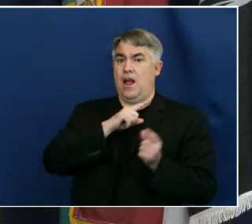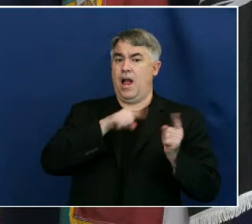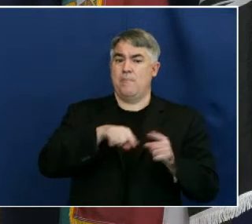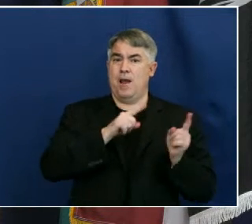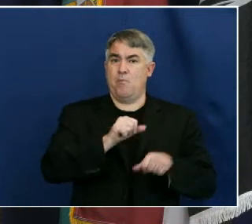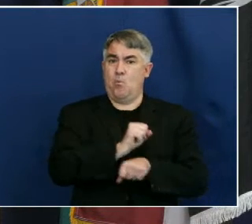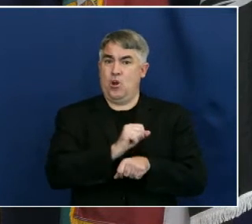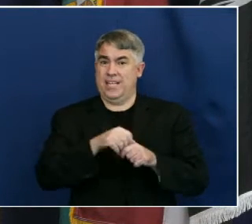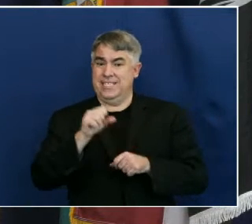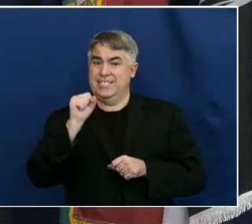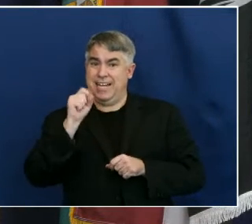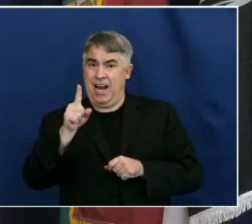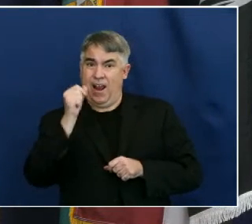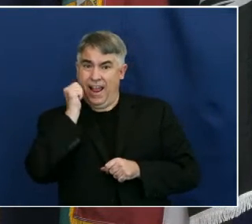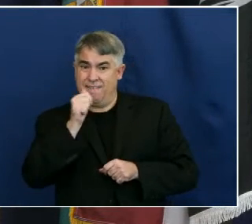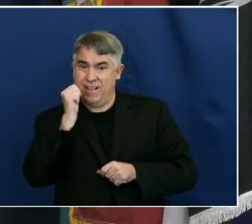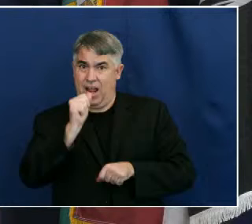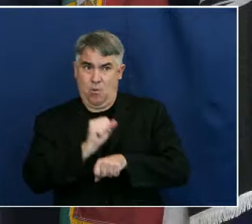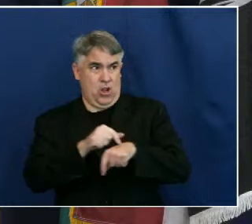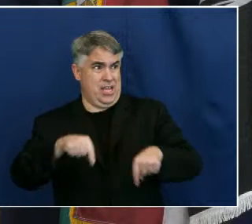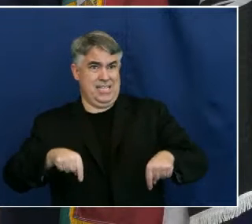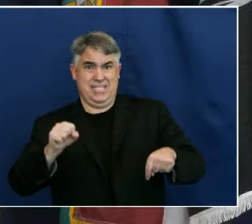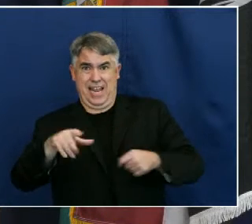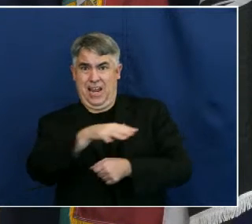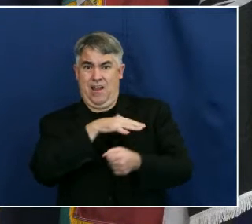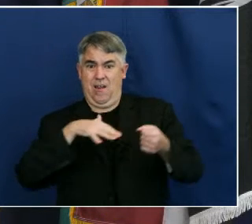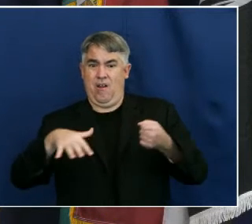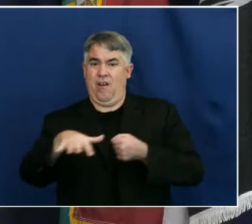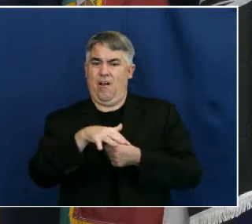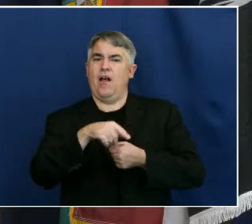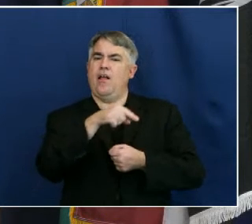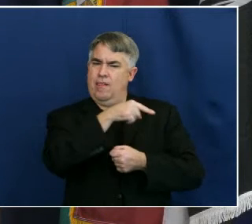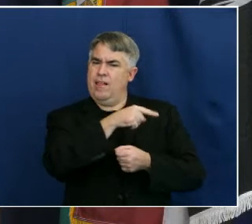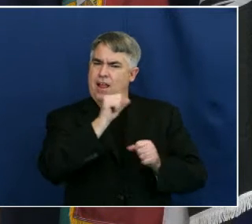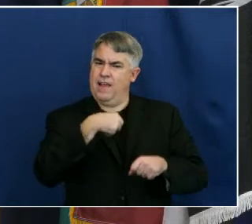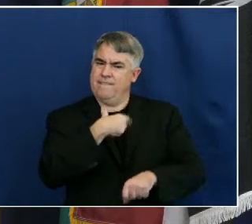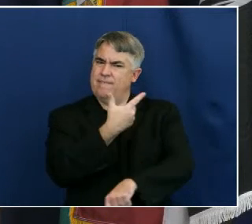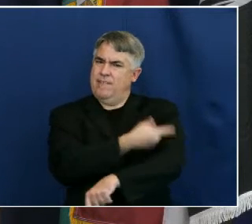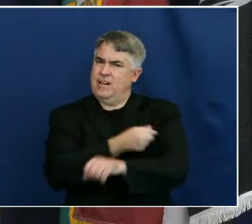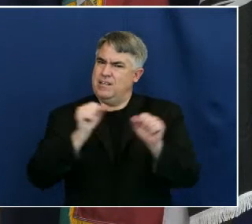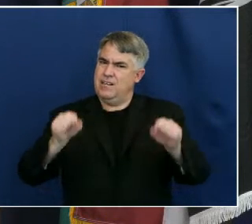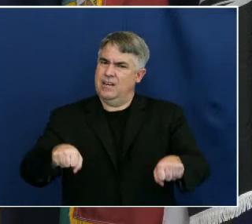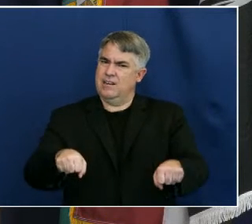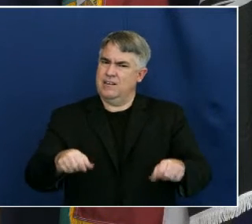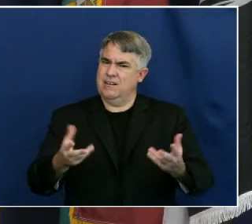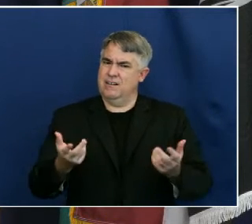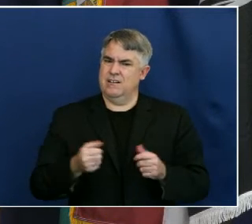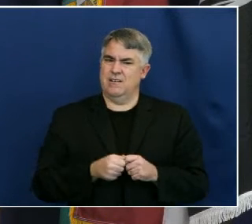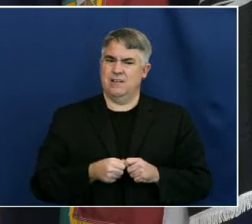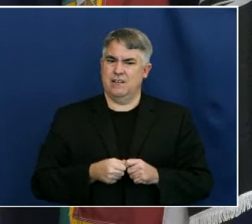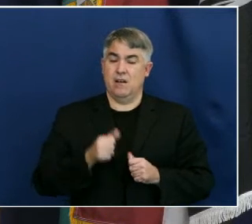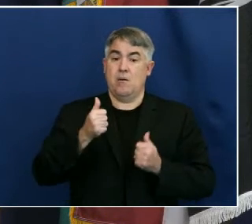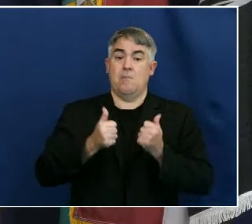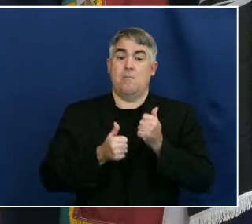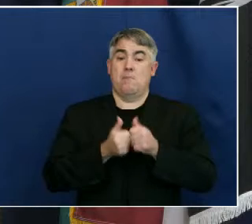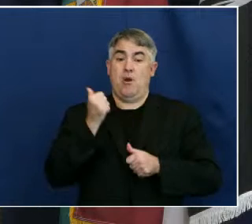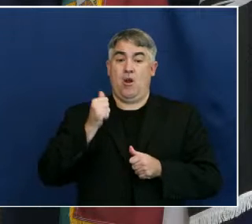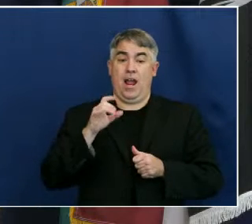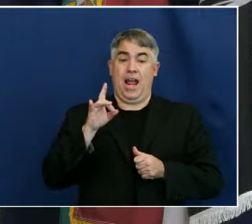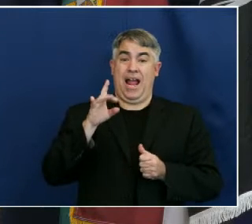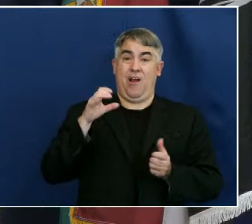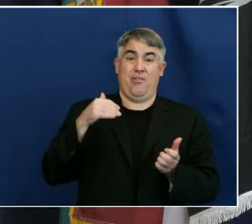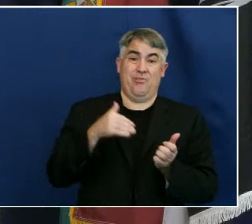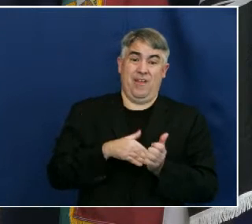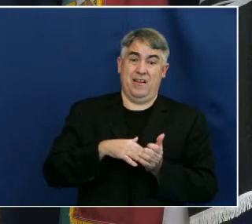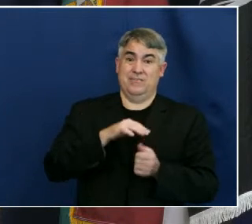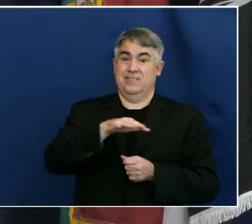get the vaccine, then that is okay. And we think the overwhelming majority of a really tiny percentage